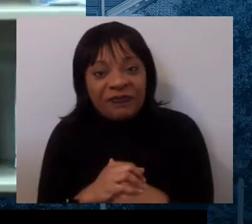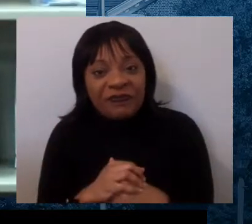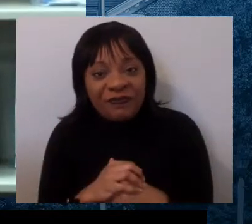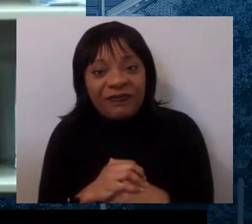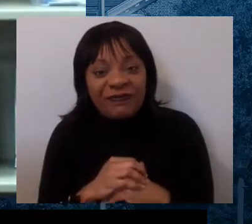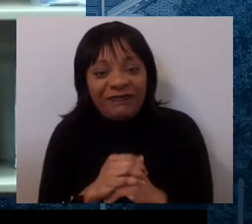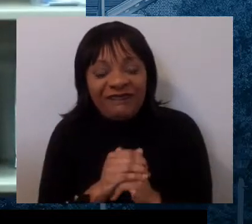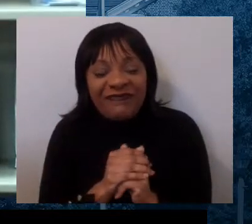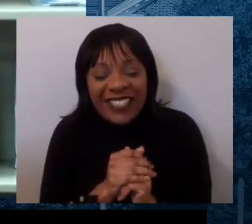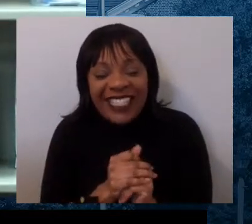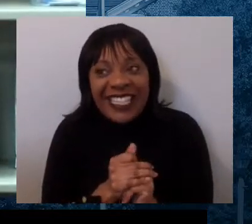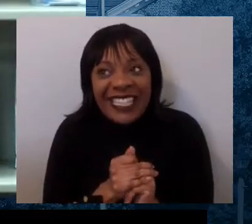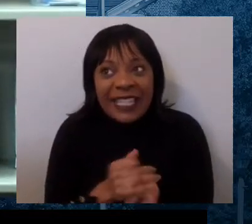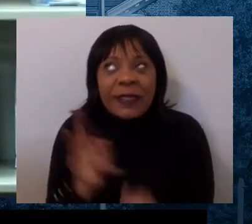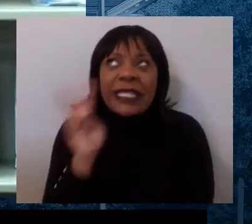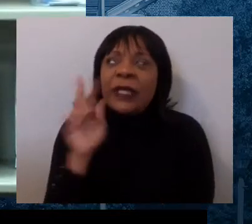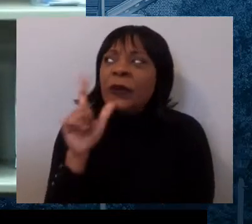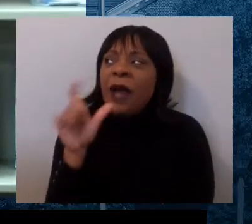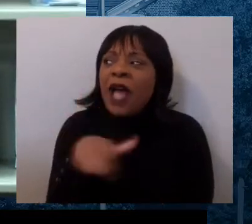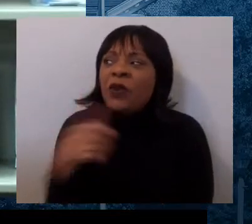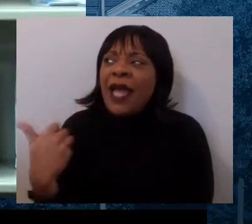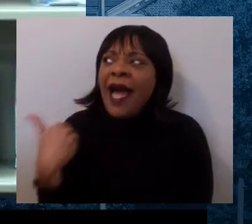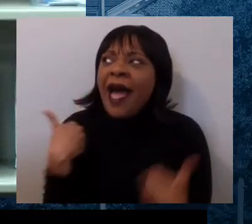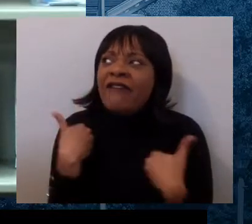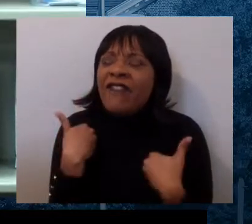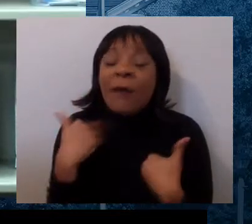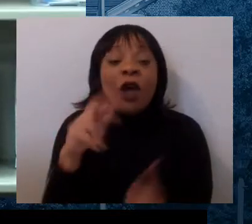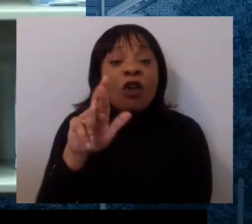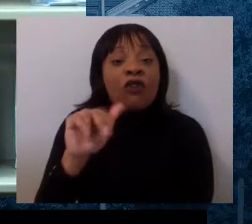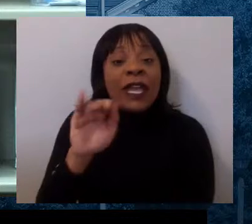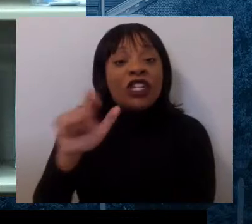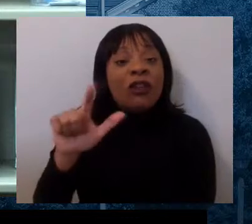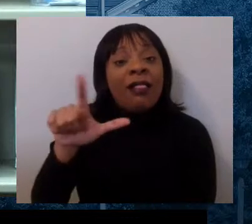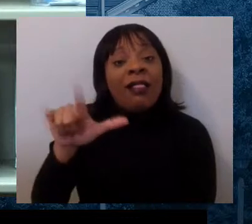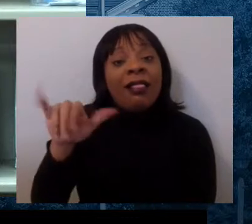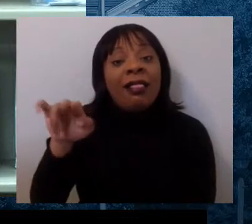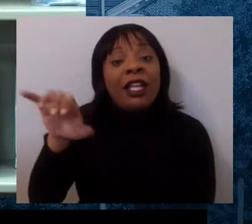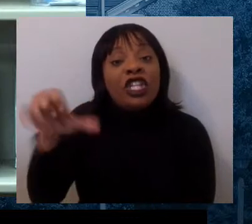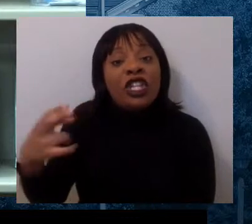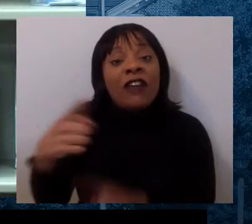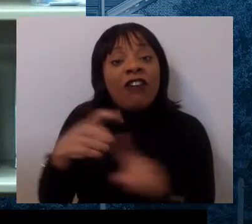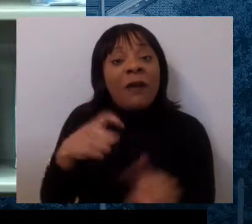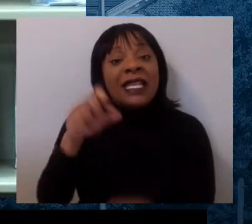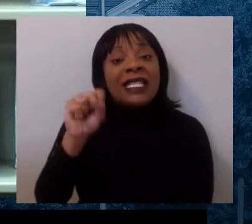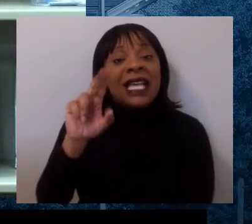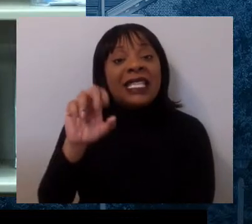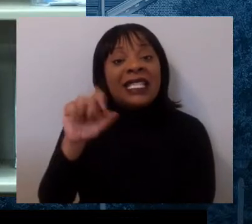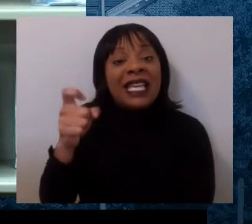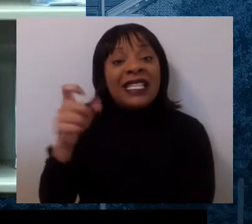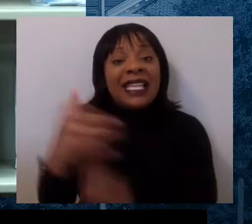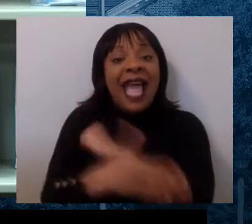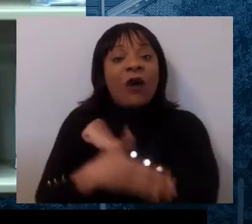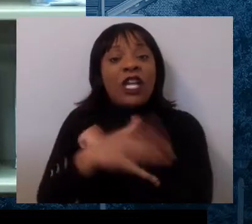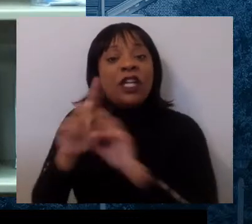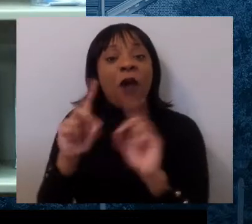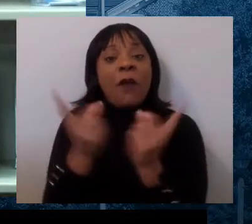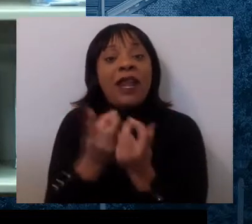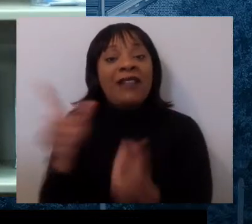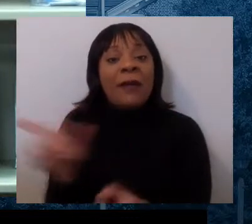Let's see, who else do we have here? Rachel Lynch from the Sussex County Department of Libraries, and Kathy